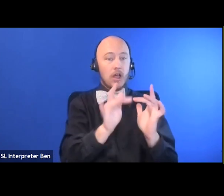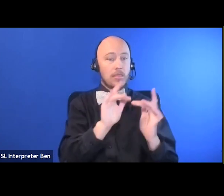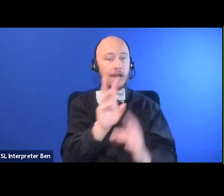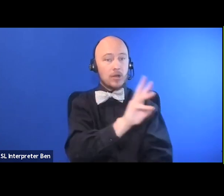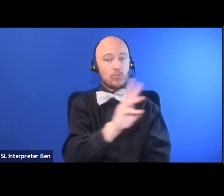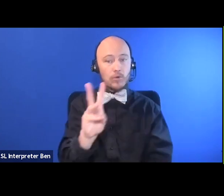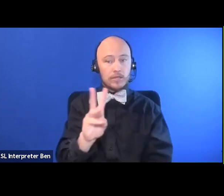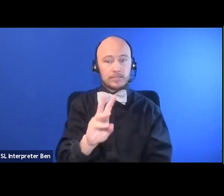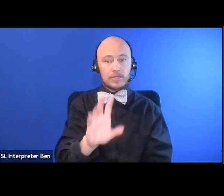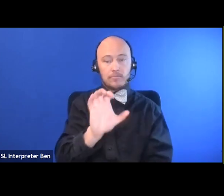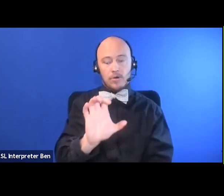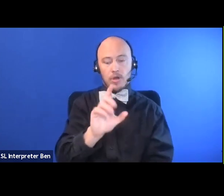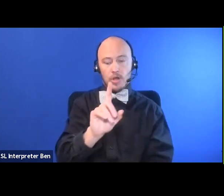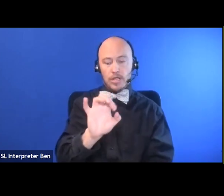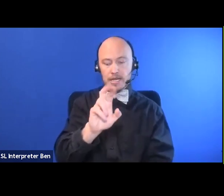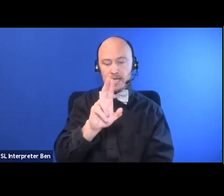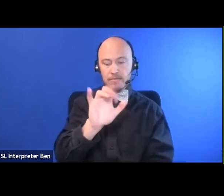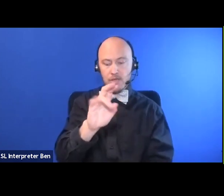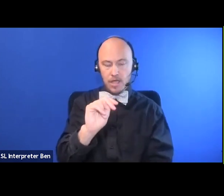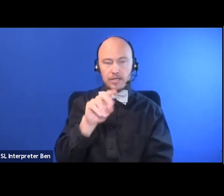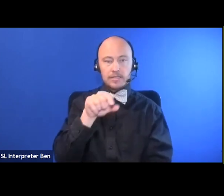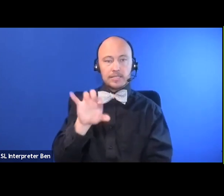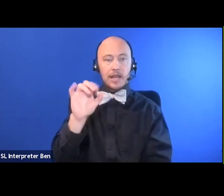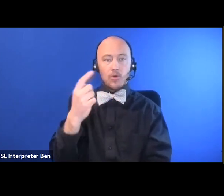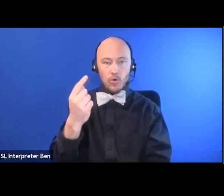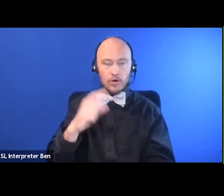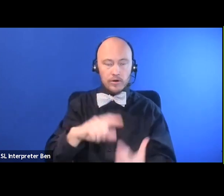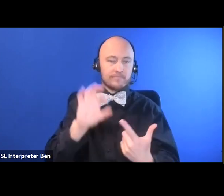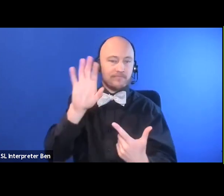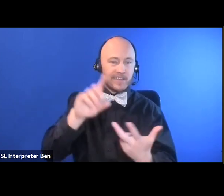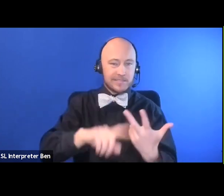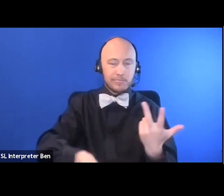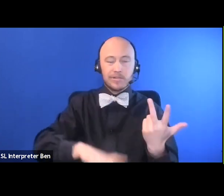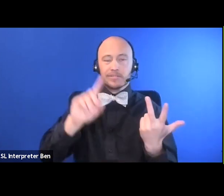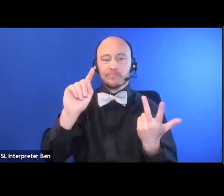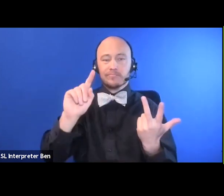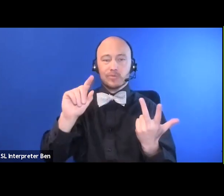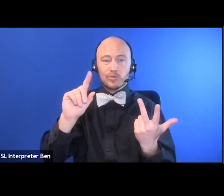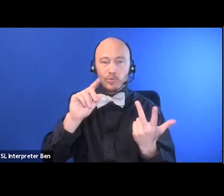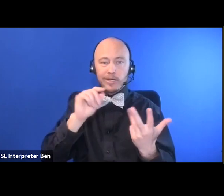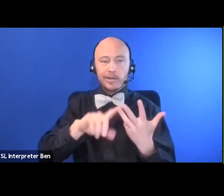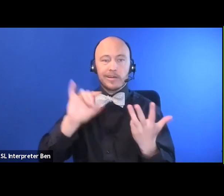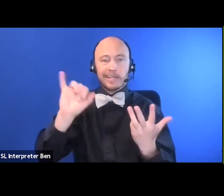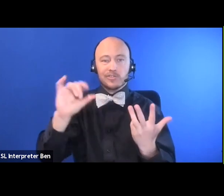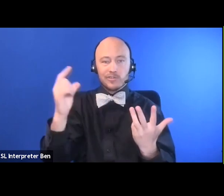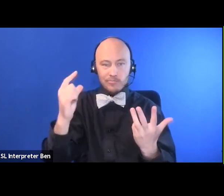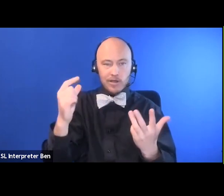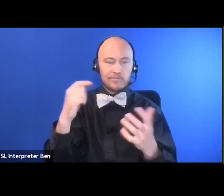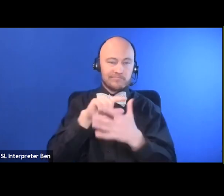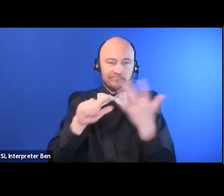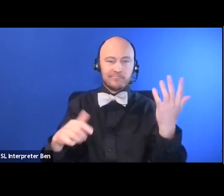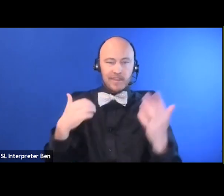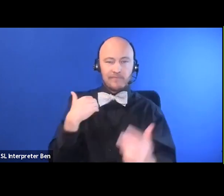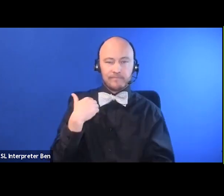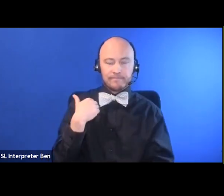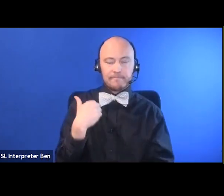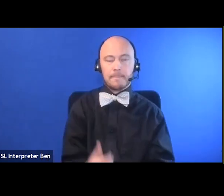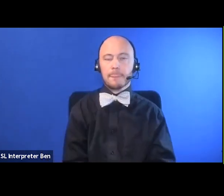at kundiman.org or on social media on Facebook, Twitter, and Instagram with the handle Kundiman Forever.